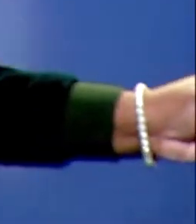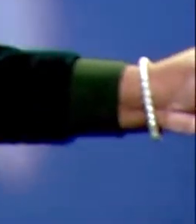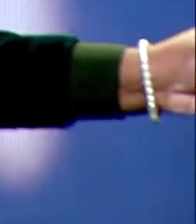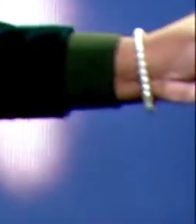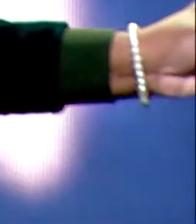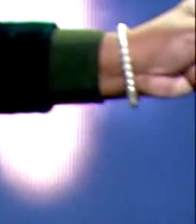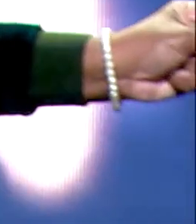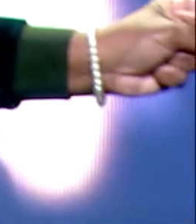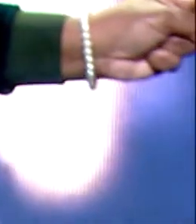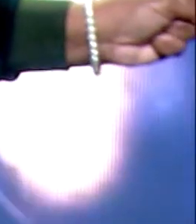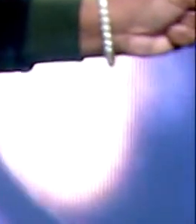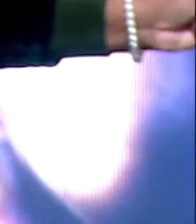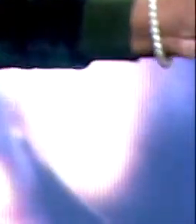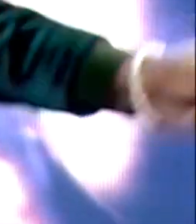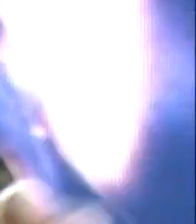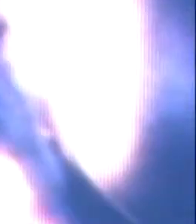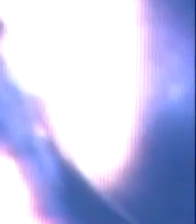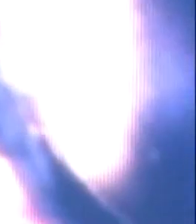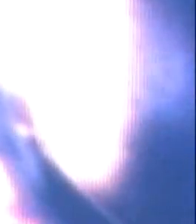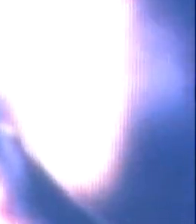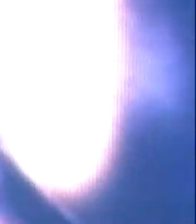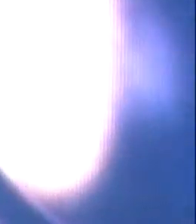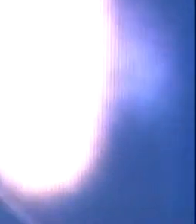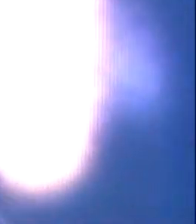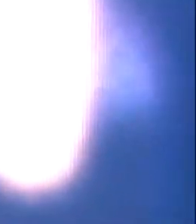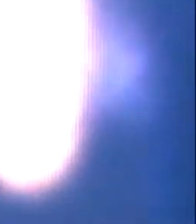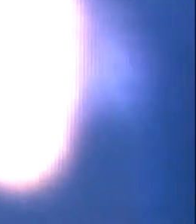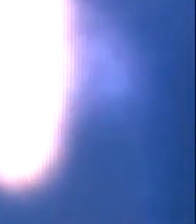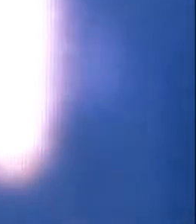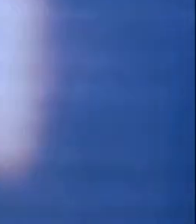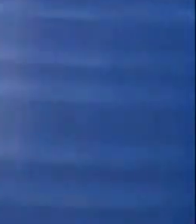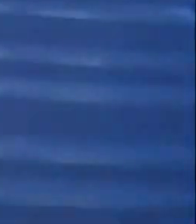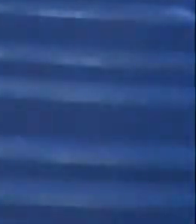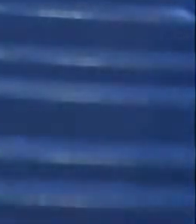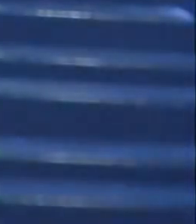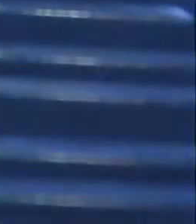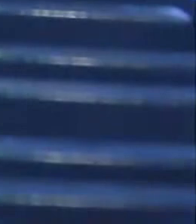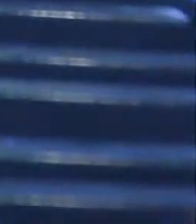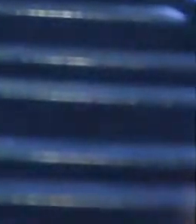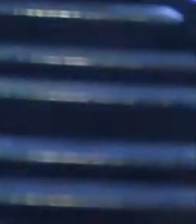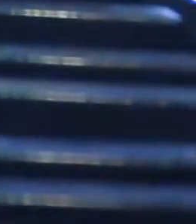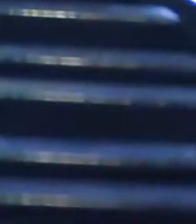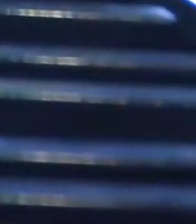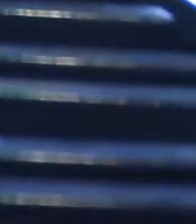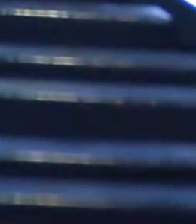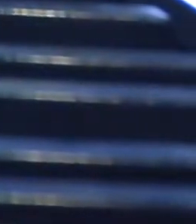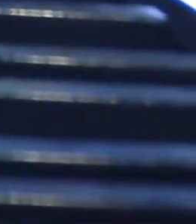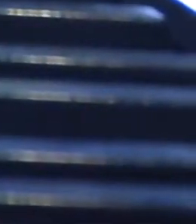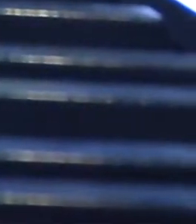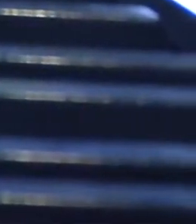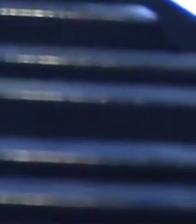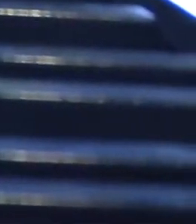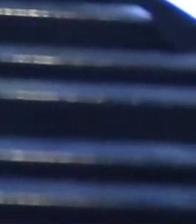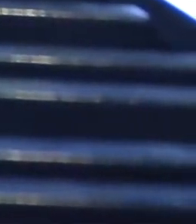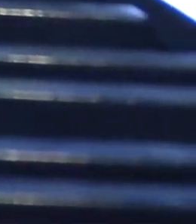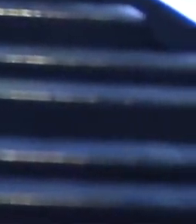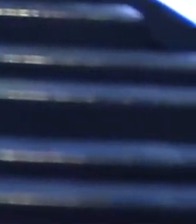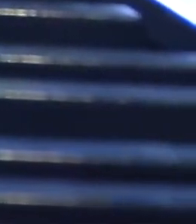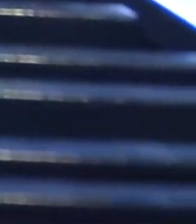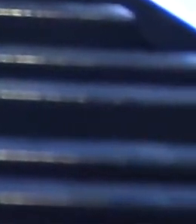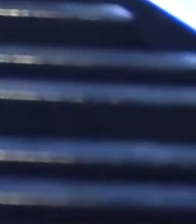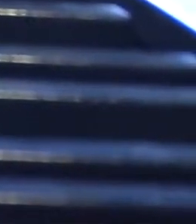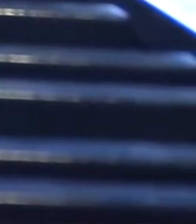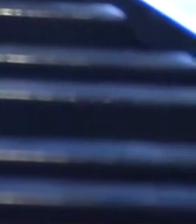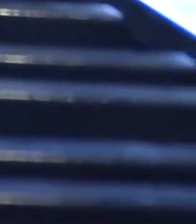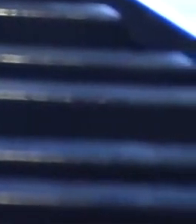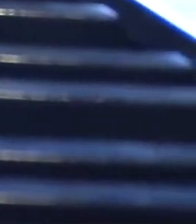redeemer. Gentle woo! Redeemer. Oh, yeah. God with us, the living. Living and